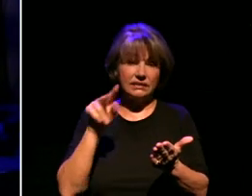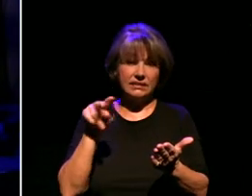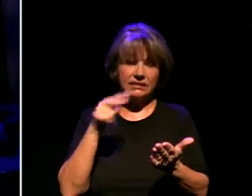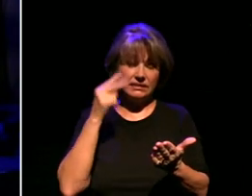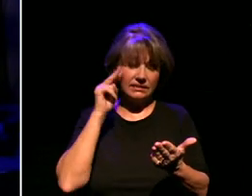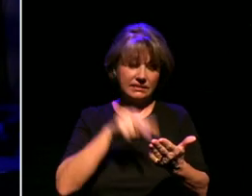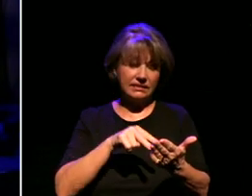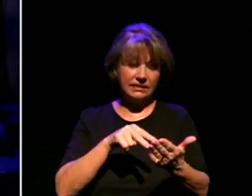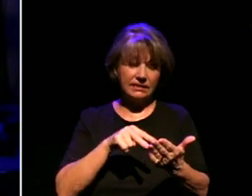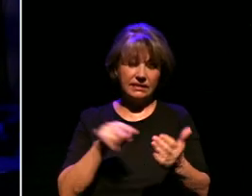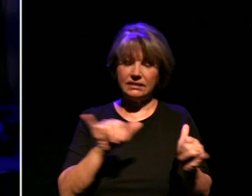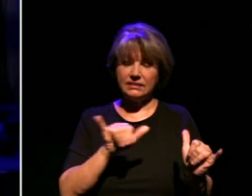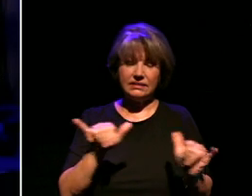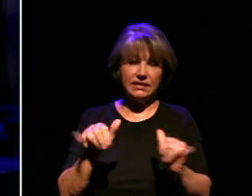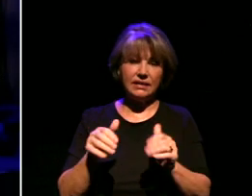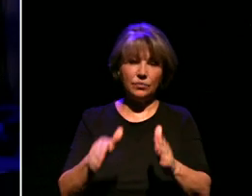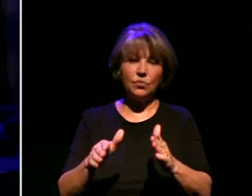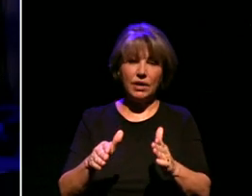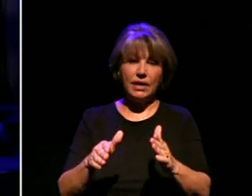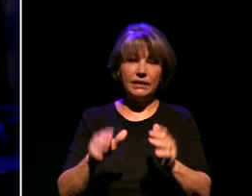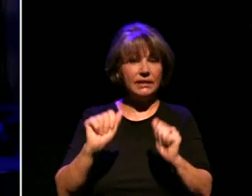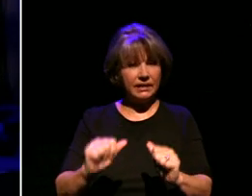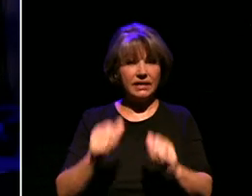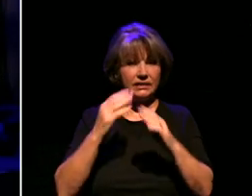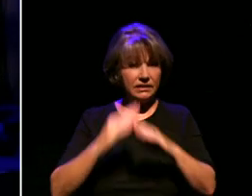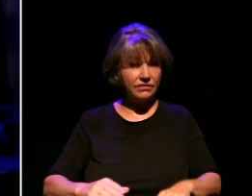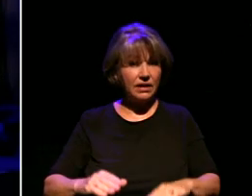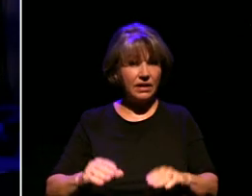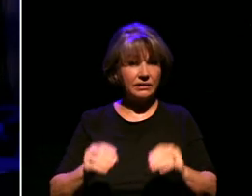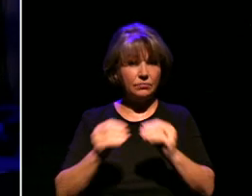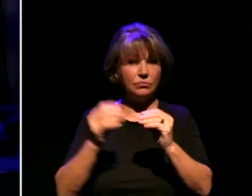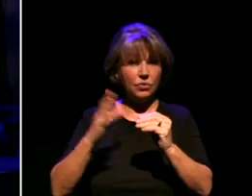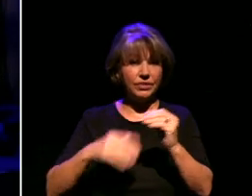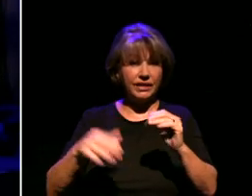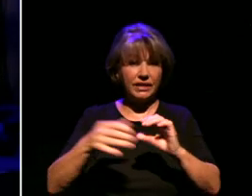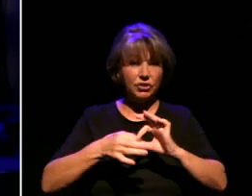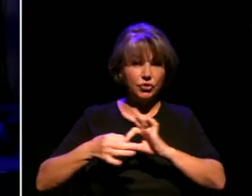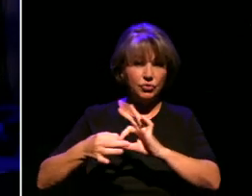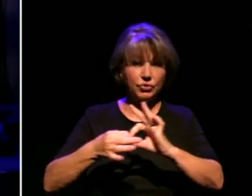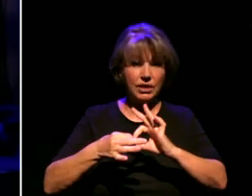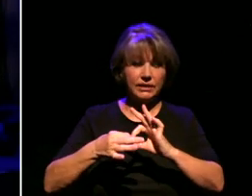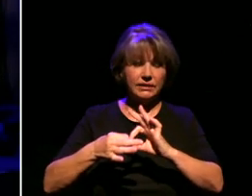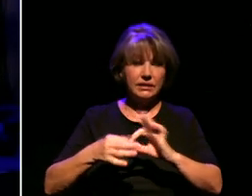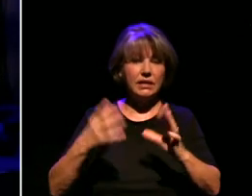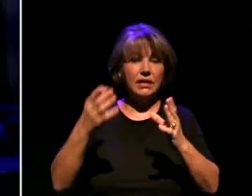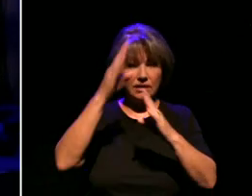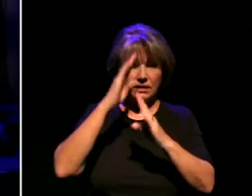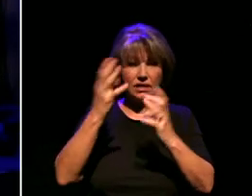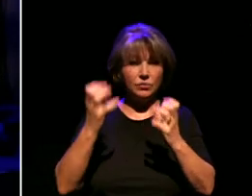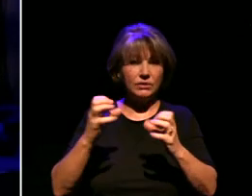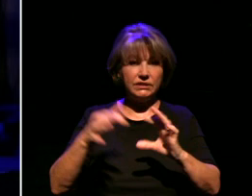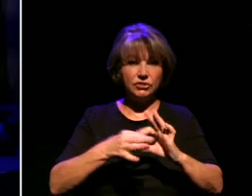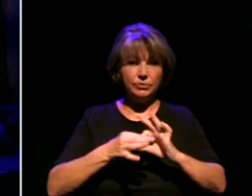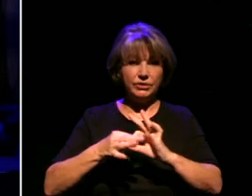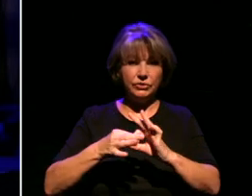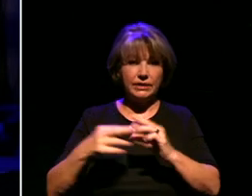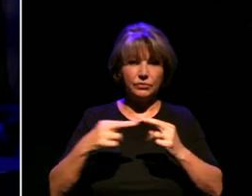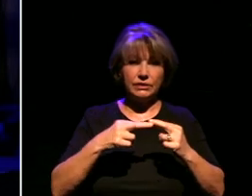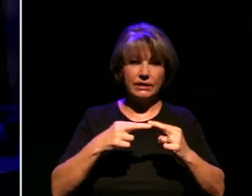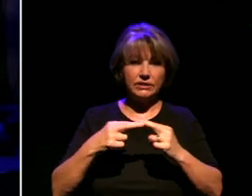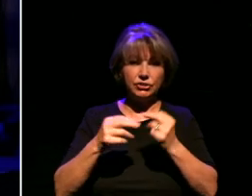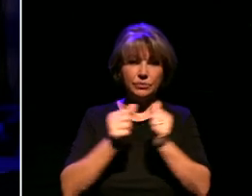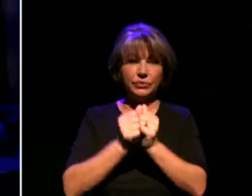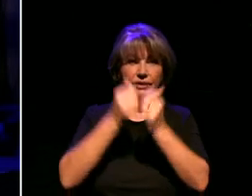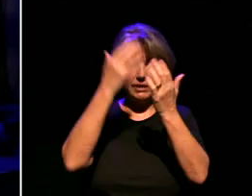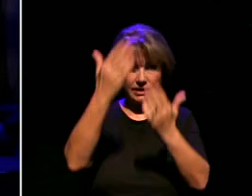people. And so it can divide more than it can unite. And I believe God wants to unite us in relationship with Him,